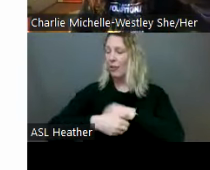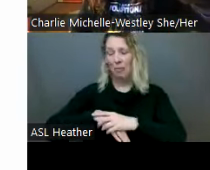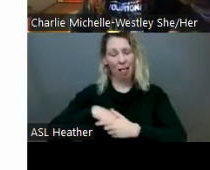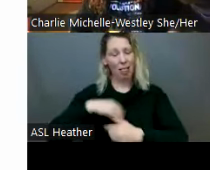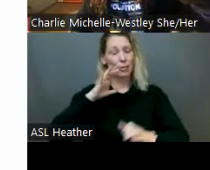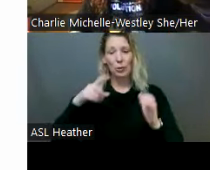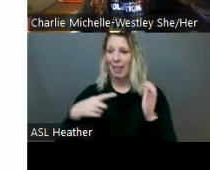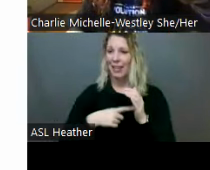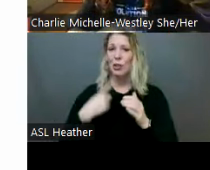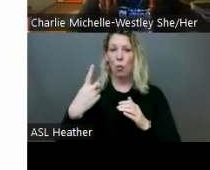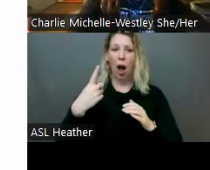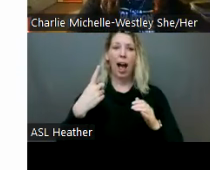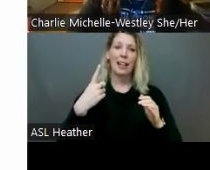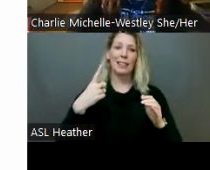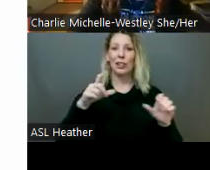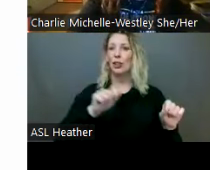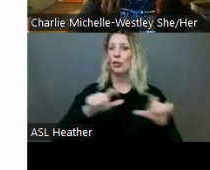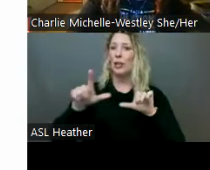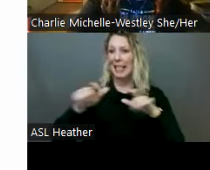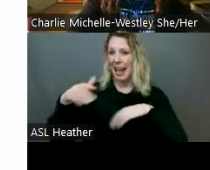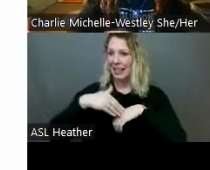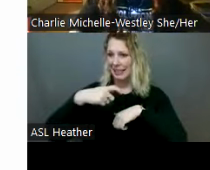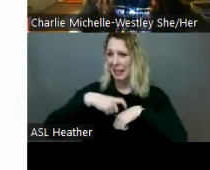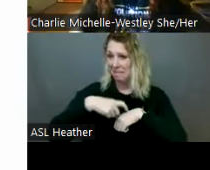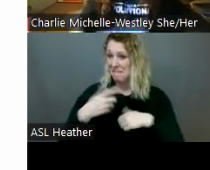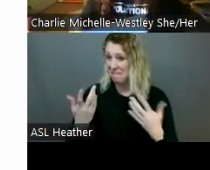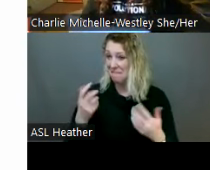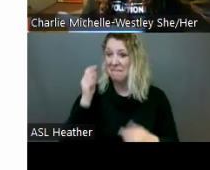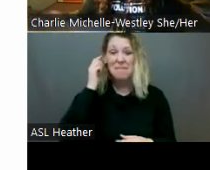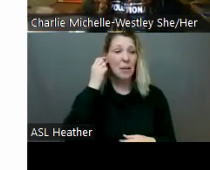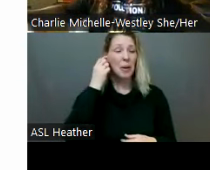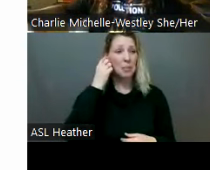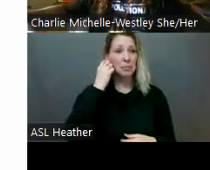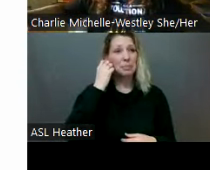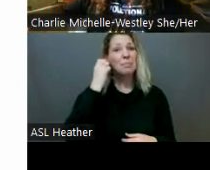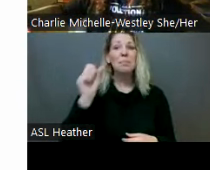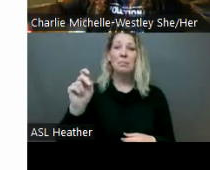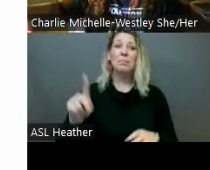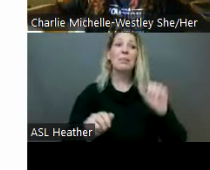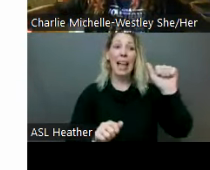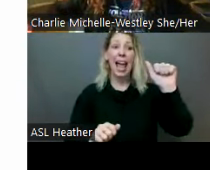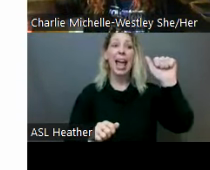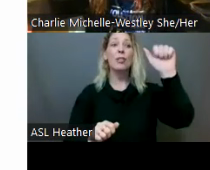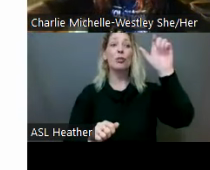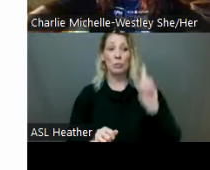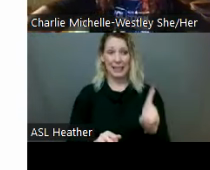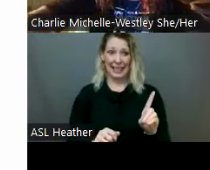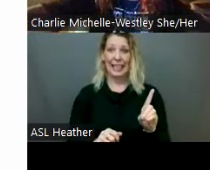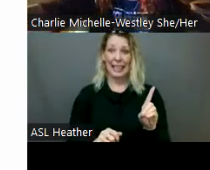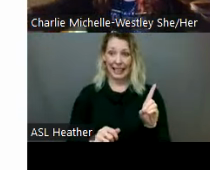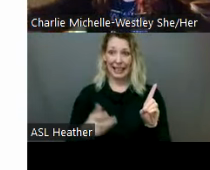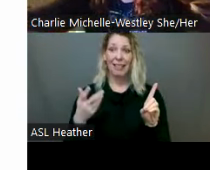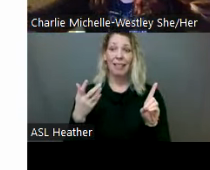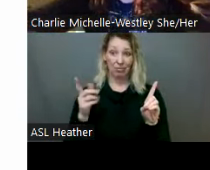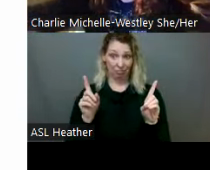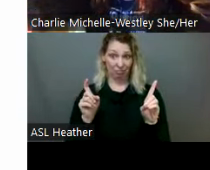to do this one screen at a time, I guess. Dr. Moses seems like the best way to do it. Yeah, I think okay. that is. Let's go from A to D on this.